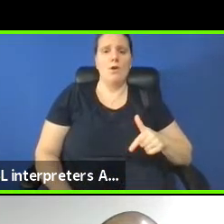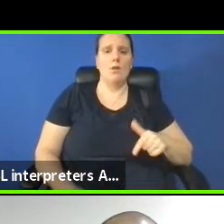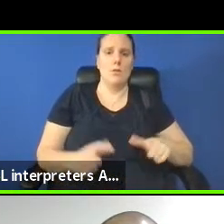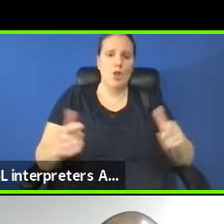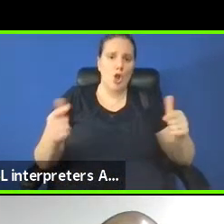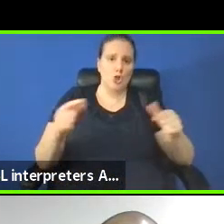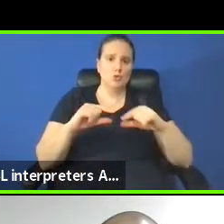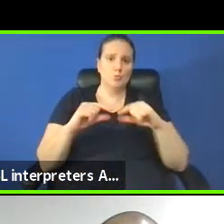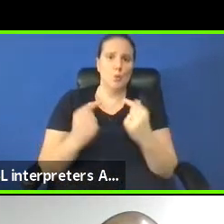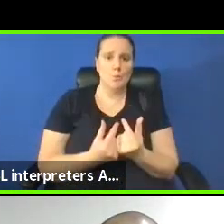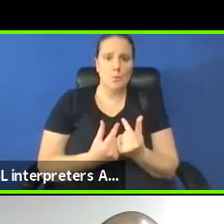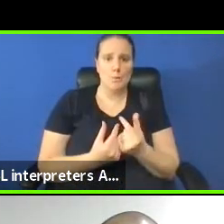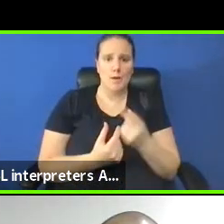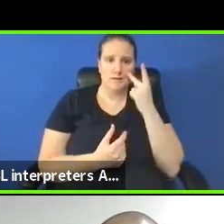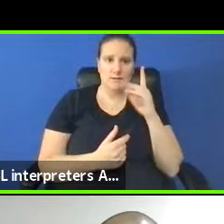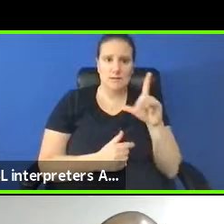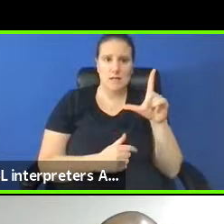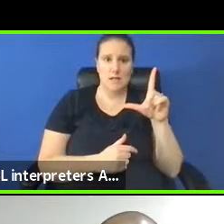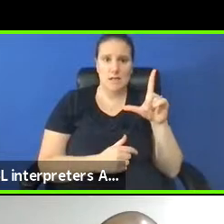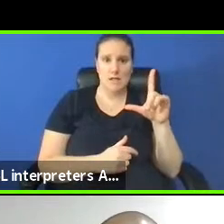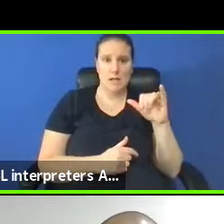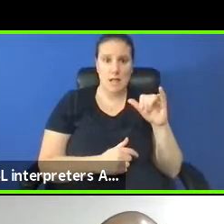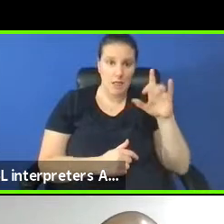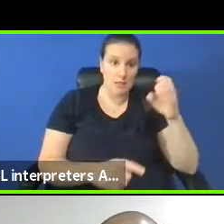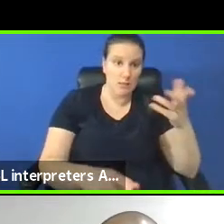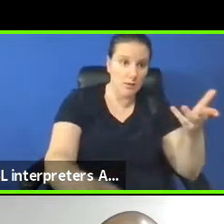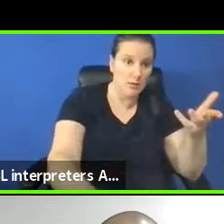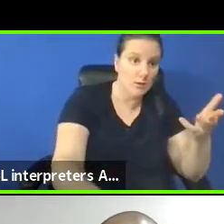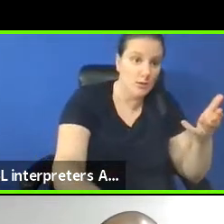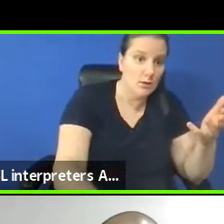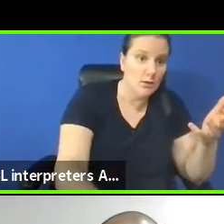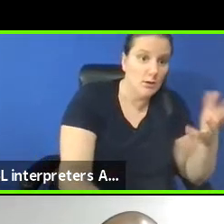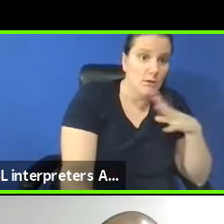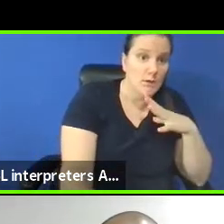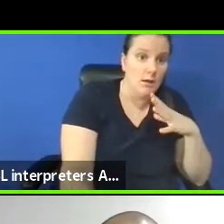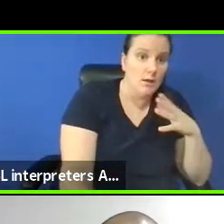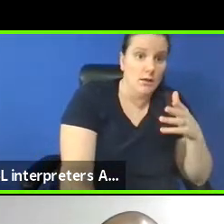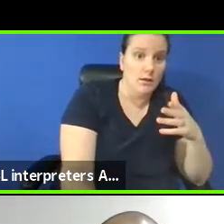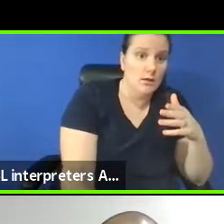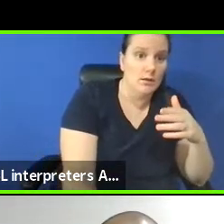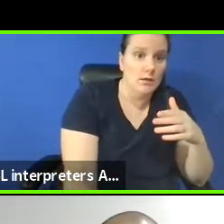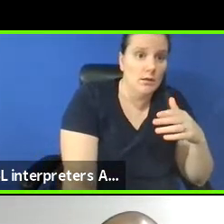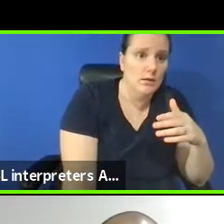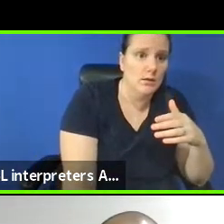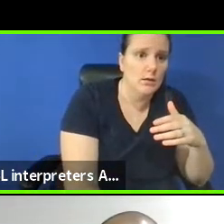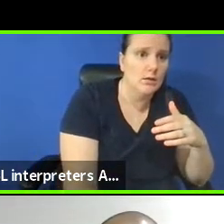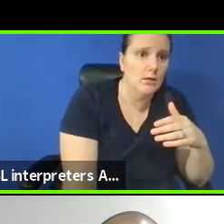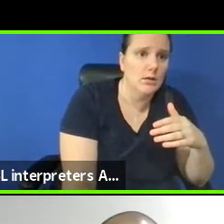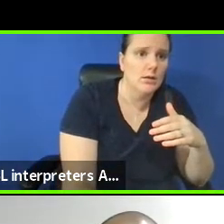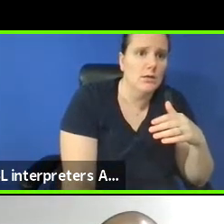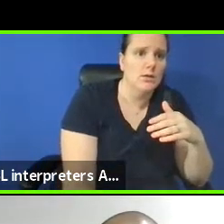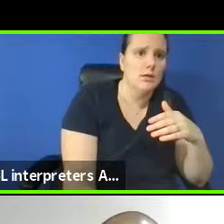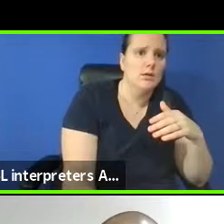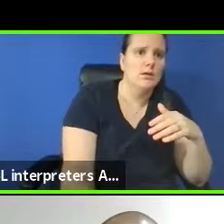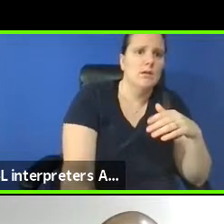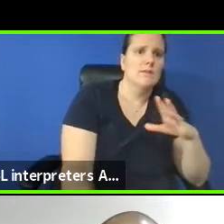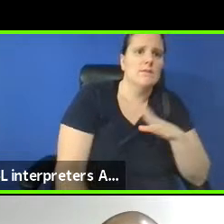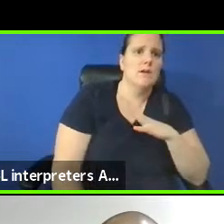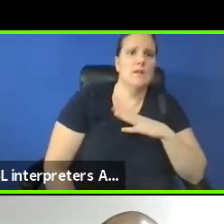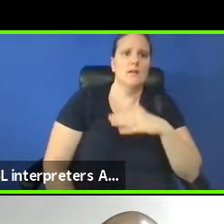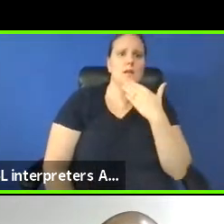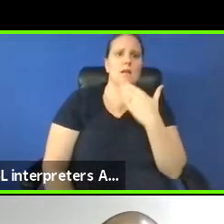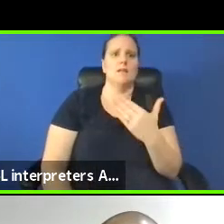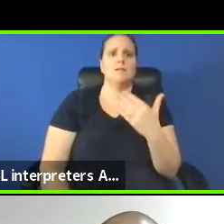group? And I see actually Lily's hand is up, so feel free to jump in, Lily. That's okay. Yeah, thanks. I